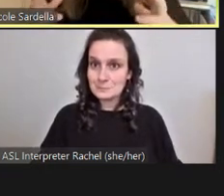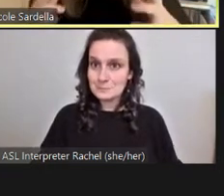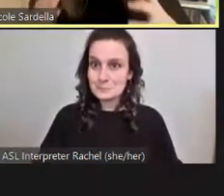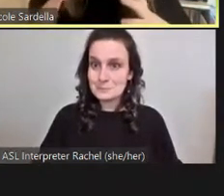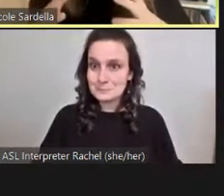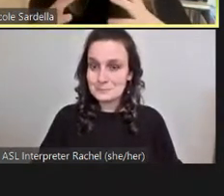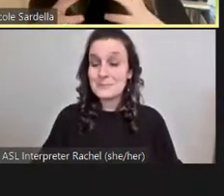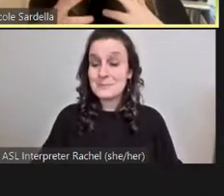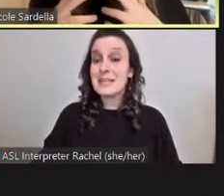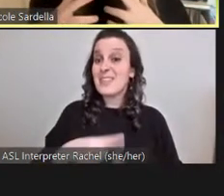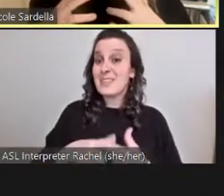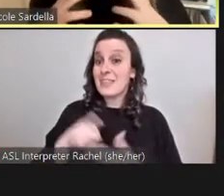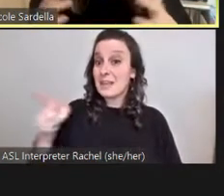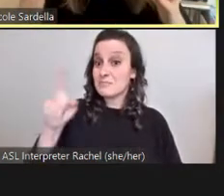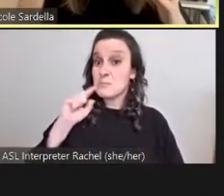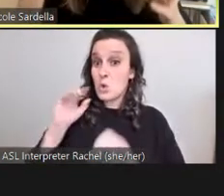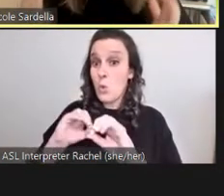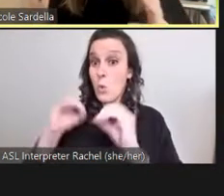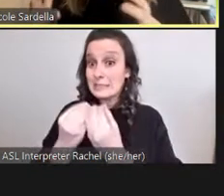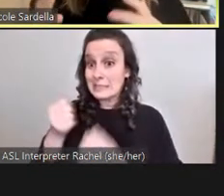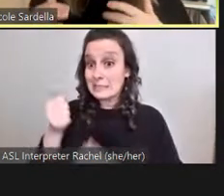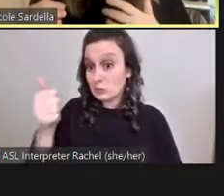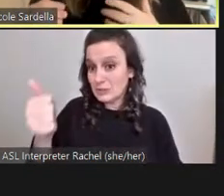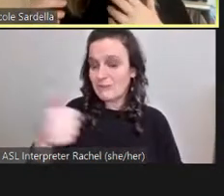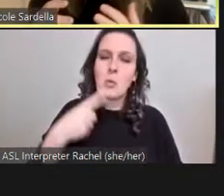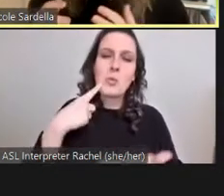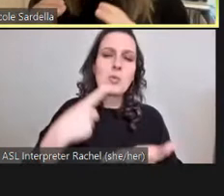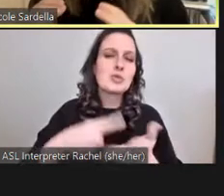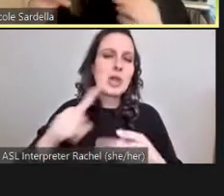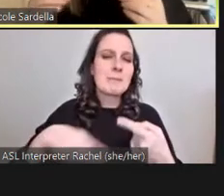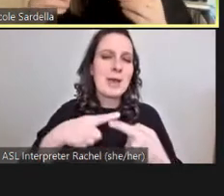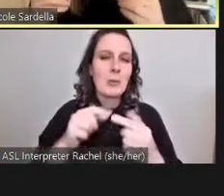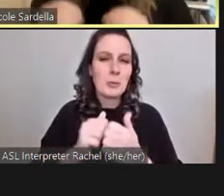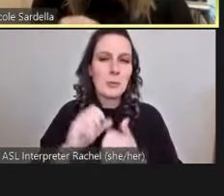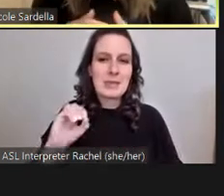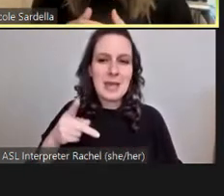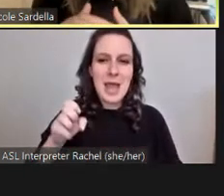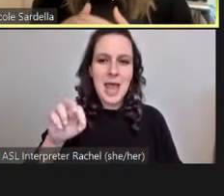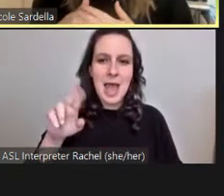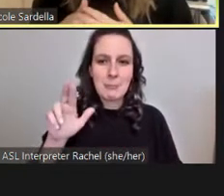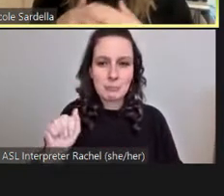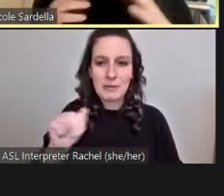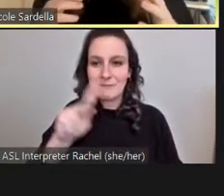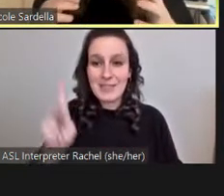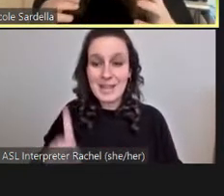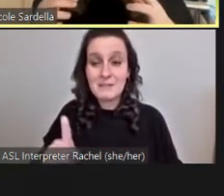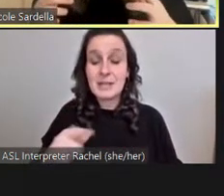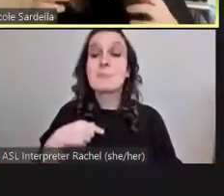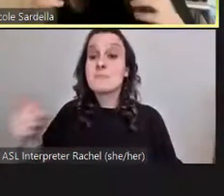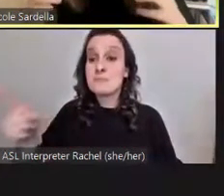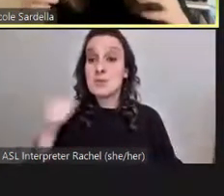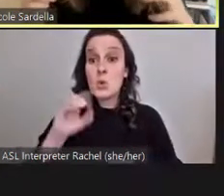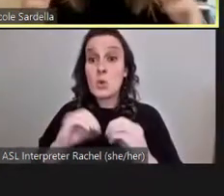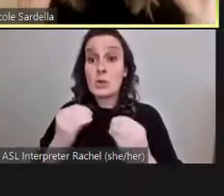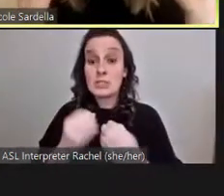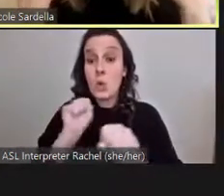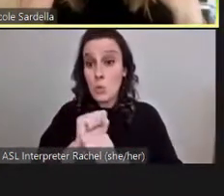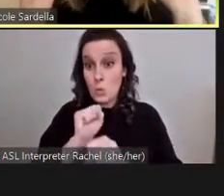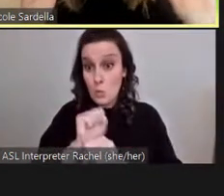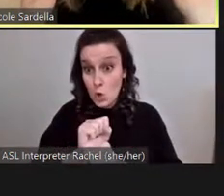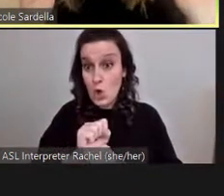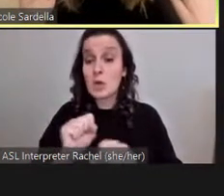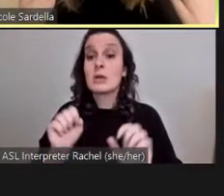the organizations, which we'll talk about with Opera Philadelphia, will work to put together